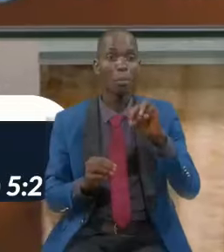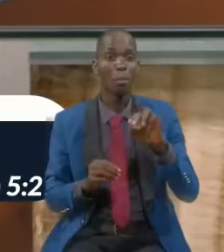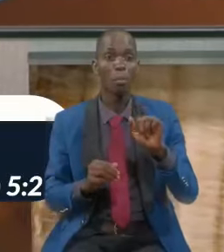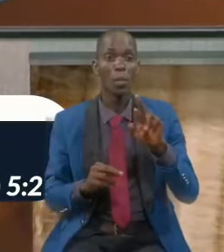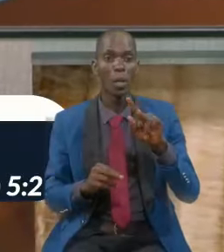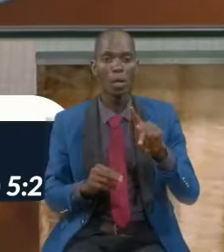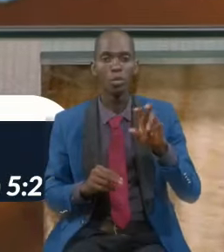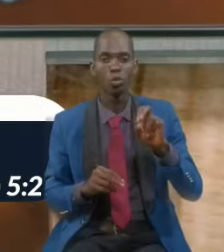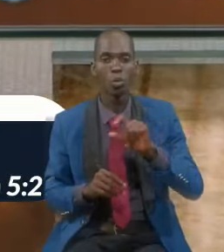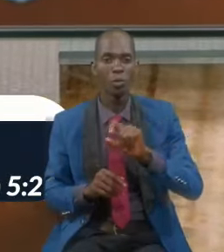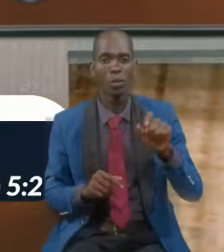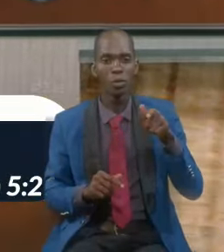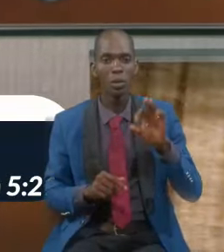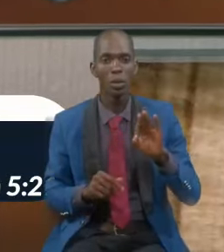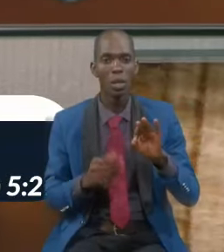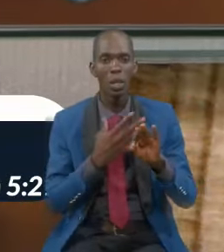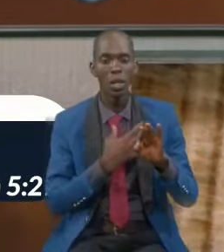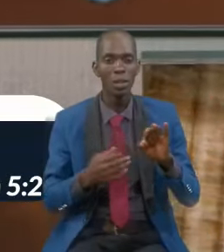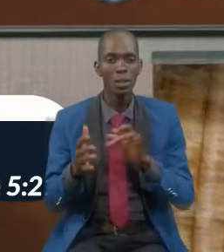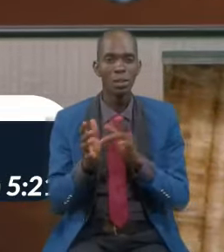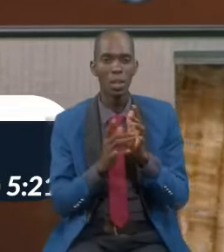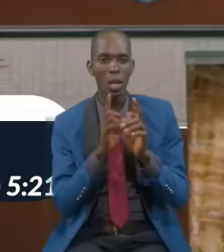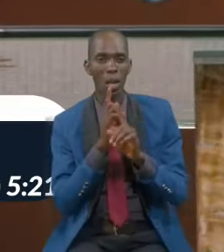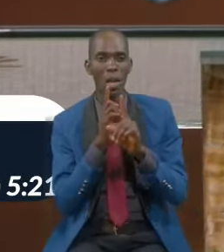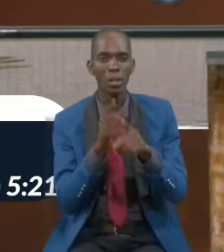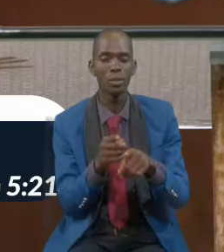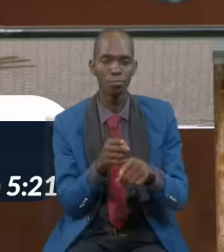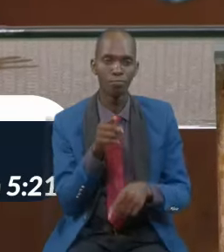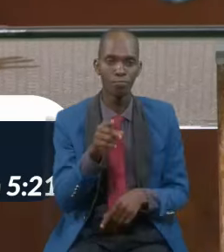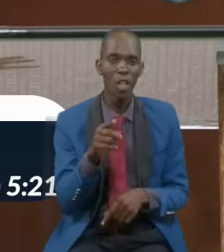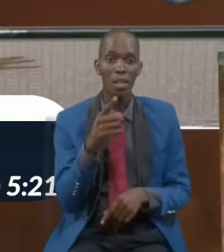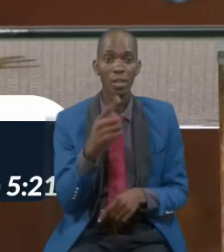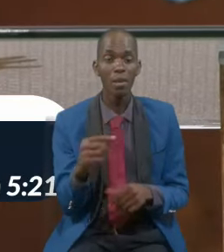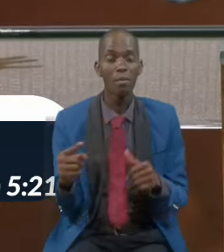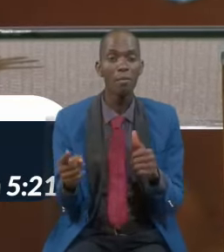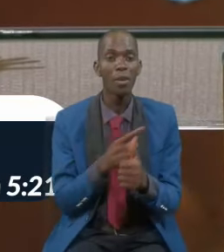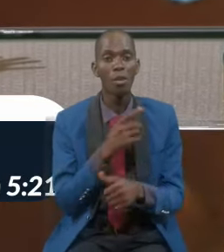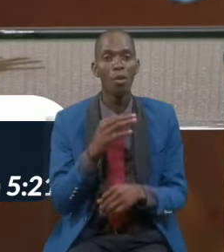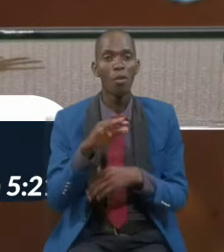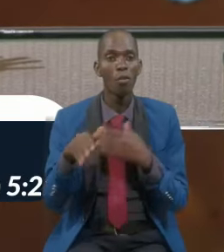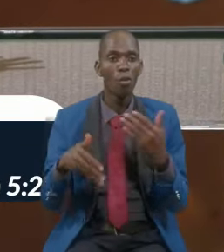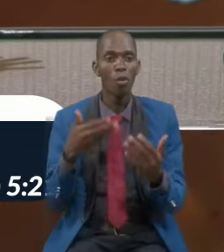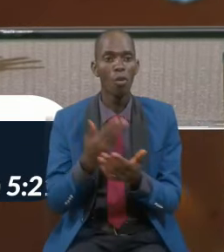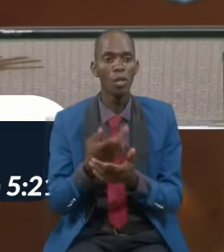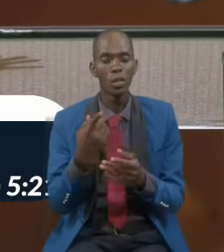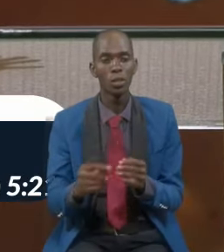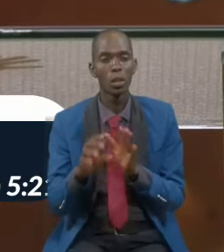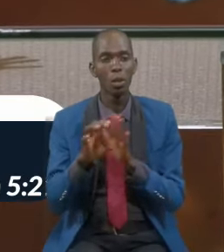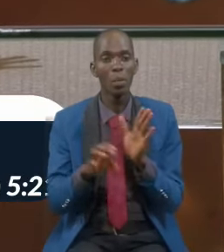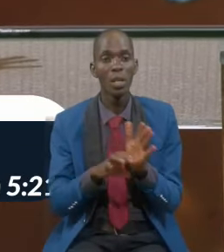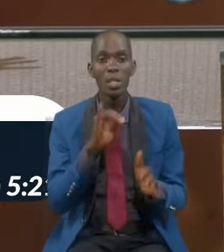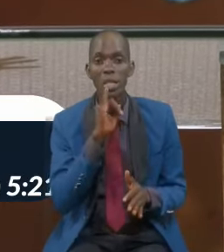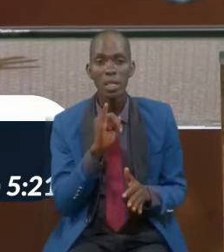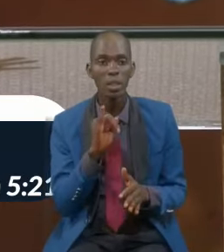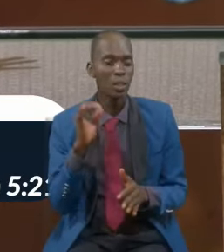verse 29, Jesus answered him, the first of all the commandments